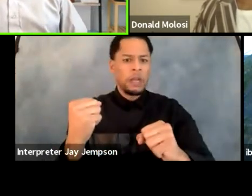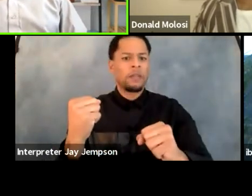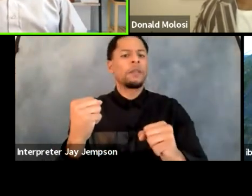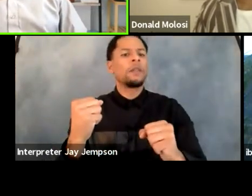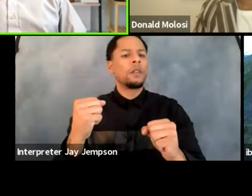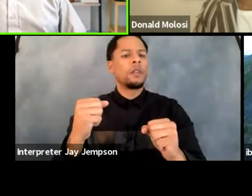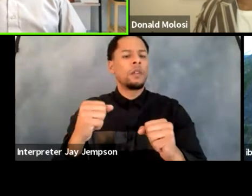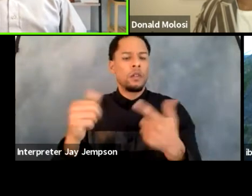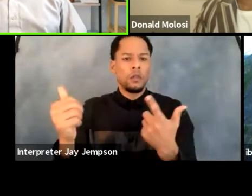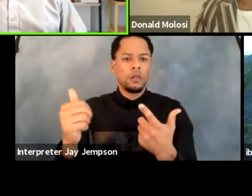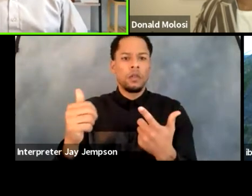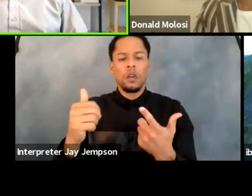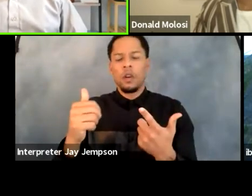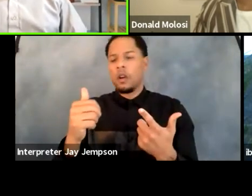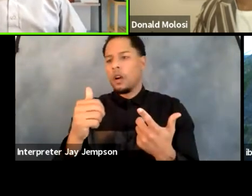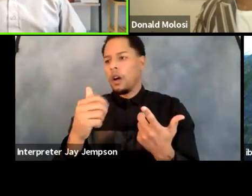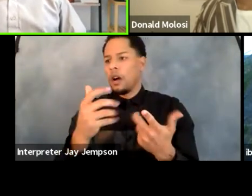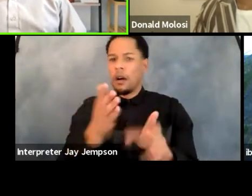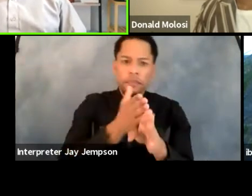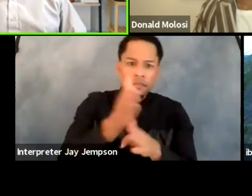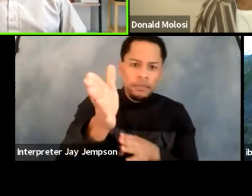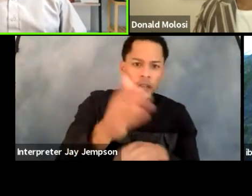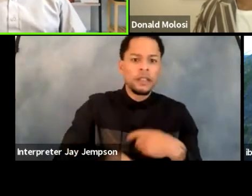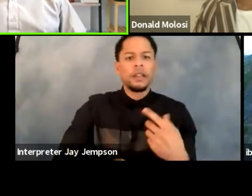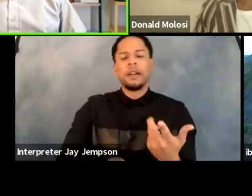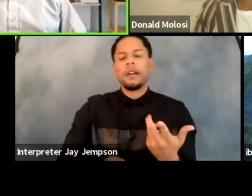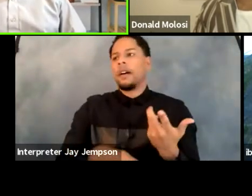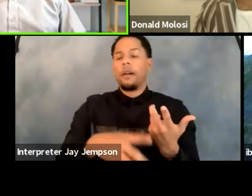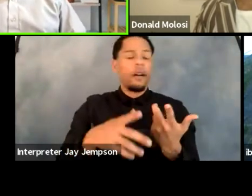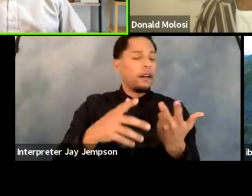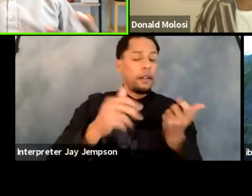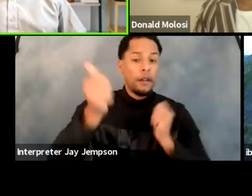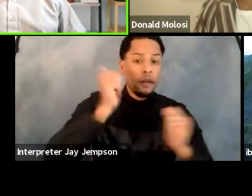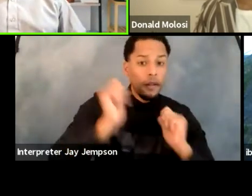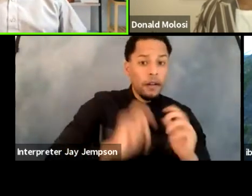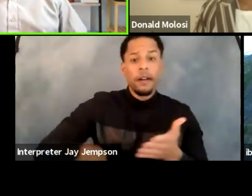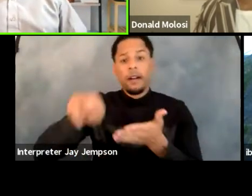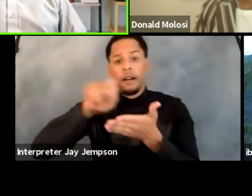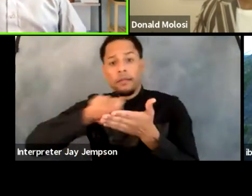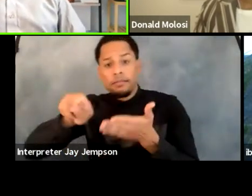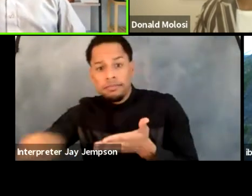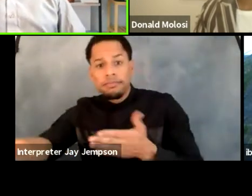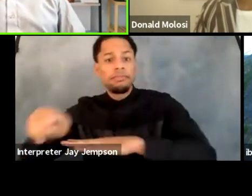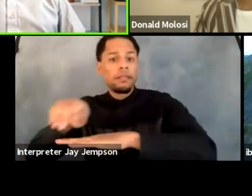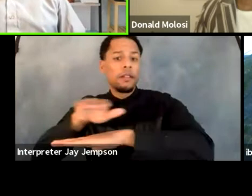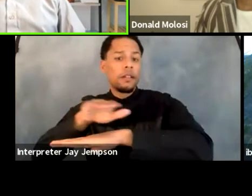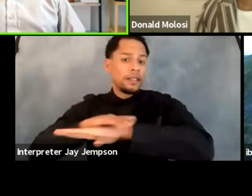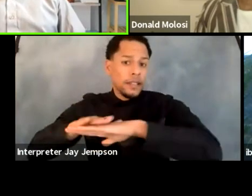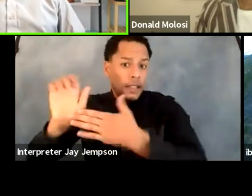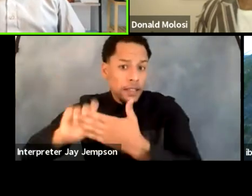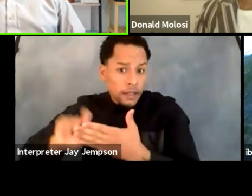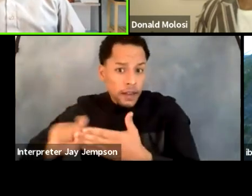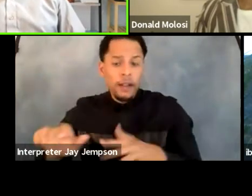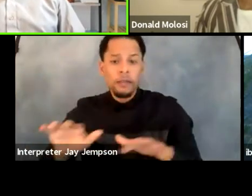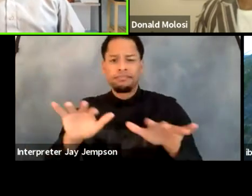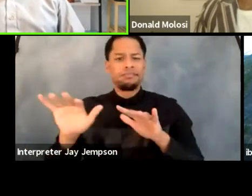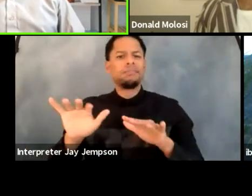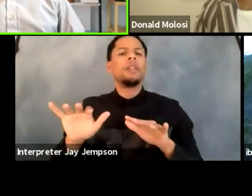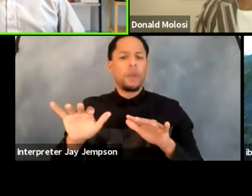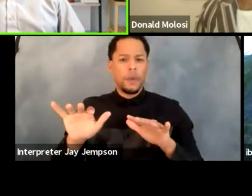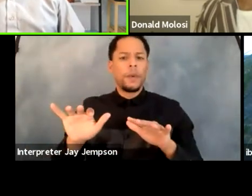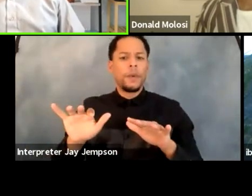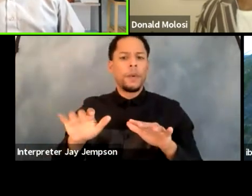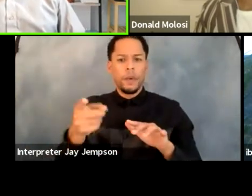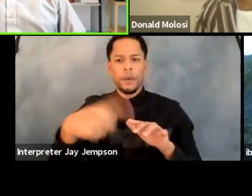dramaturgs, directors, playwright, theater stage manager in our midst to round up this